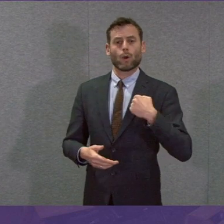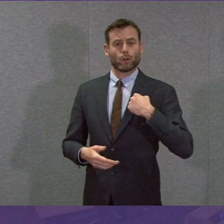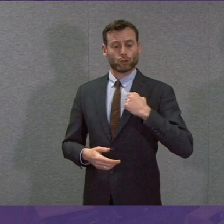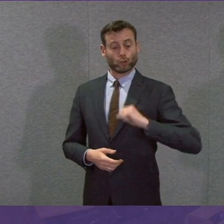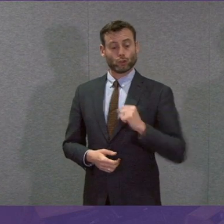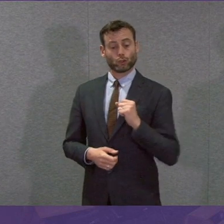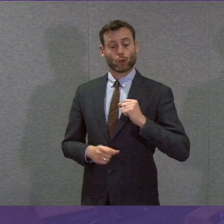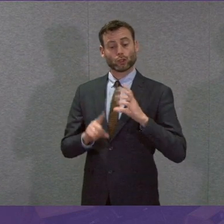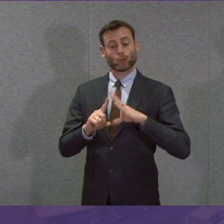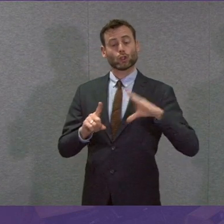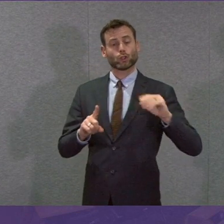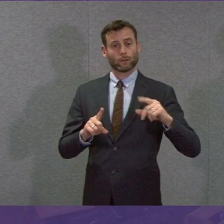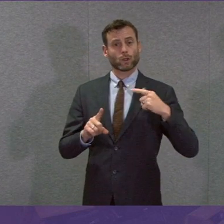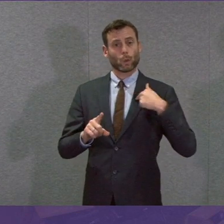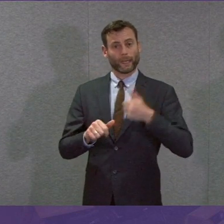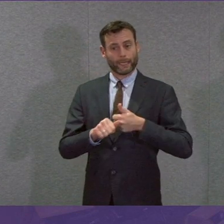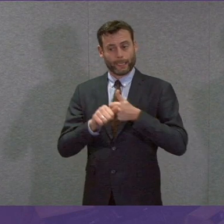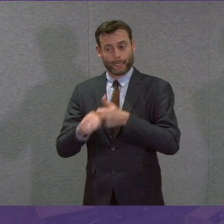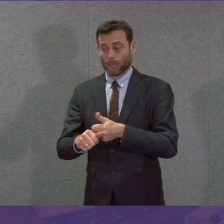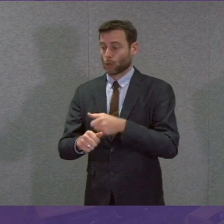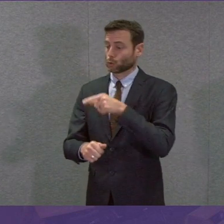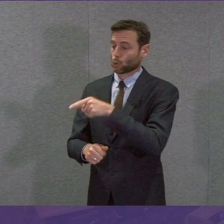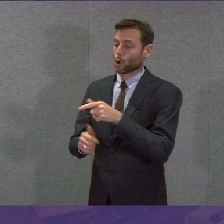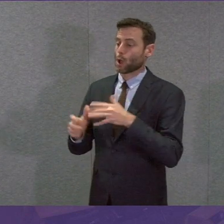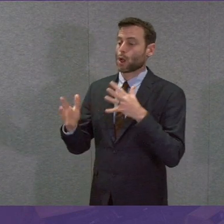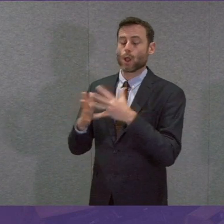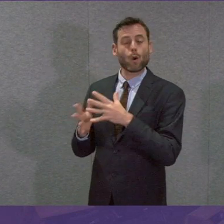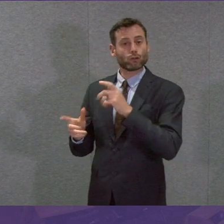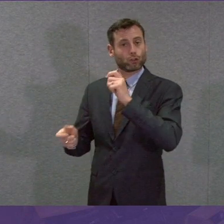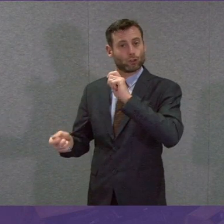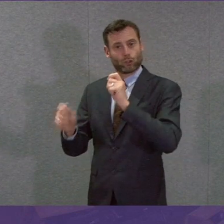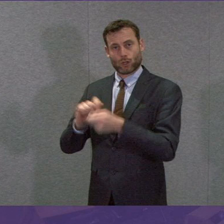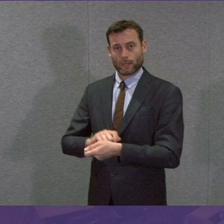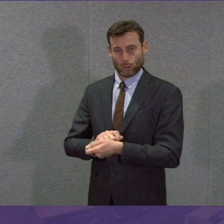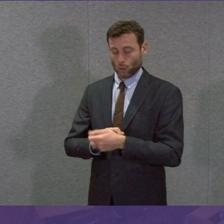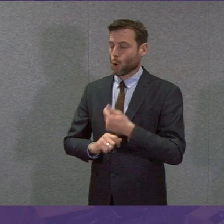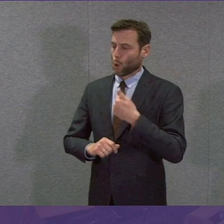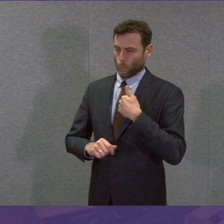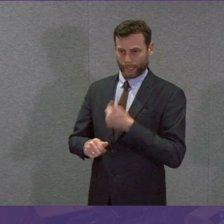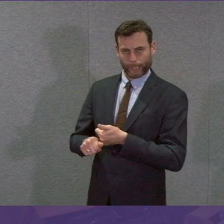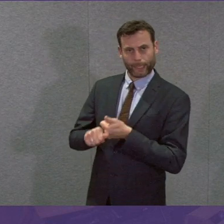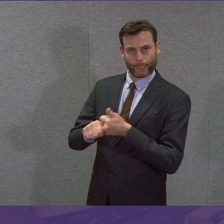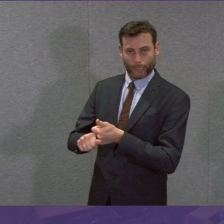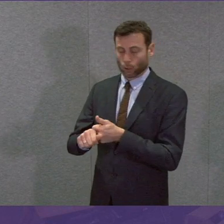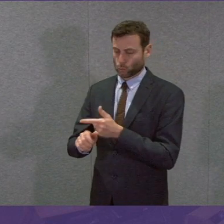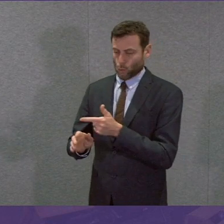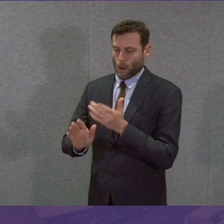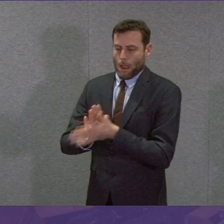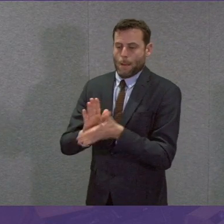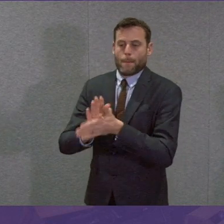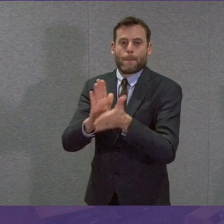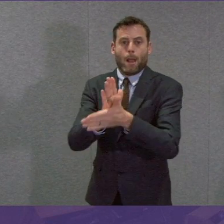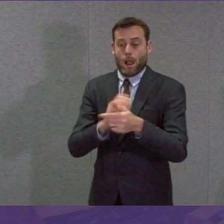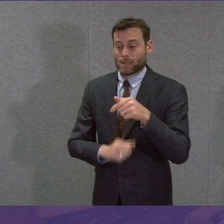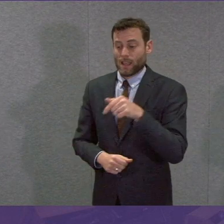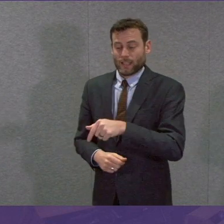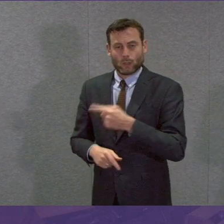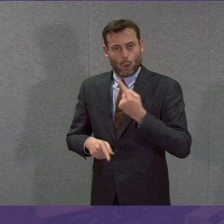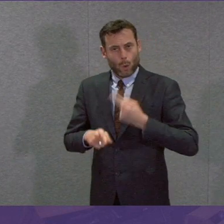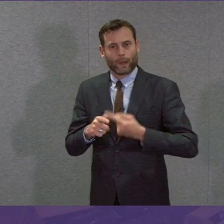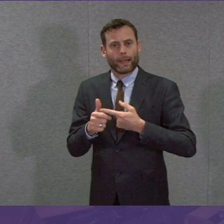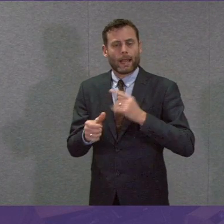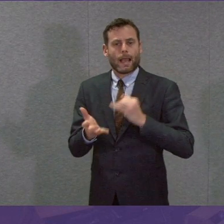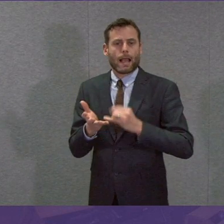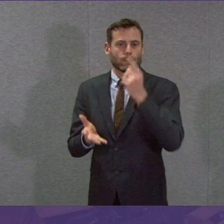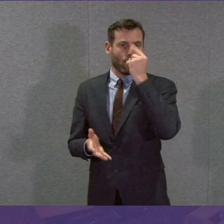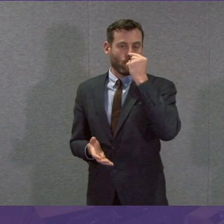Conservatives to the proposed legislation and our cooperation in taking it through Parliament as expeditiously as possible in these